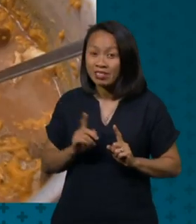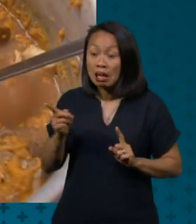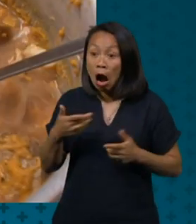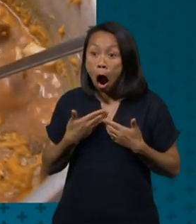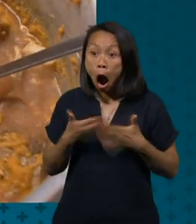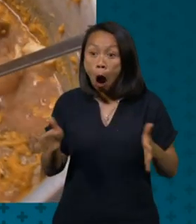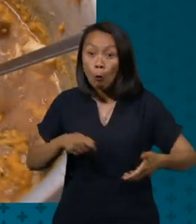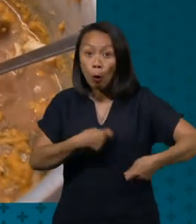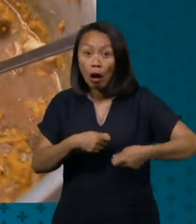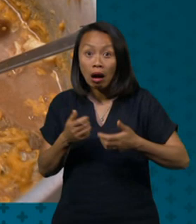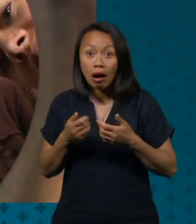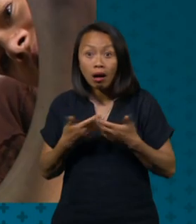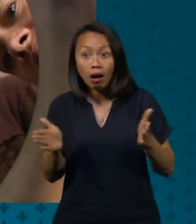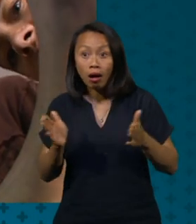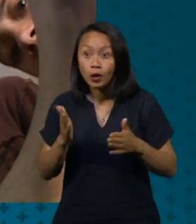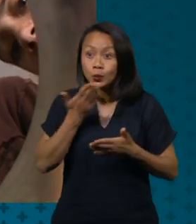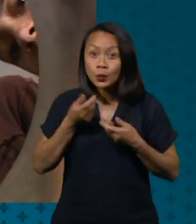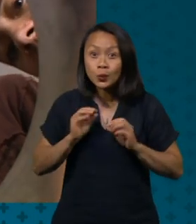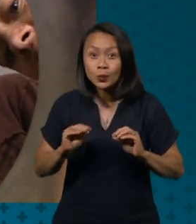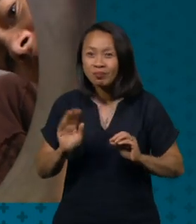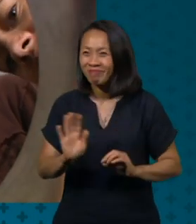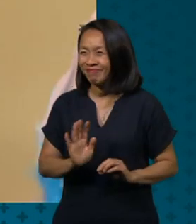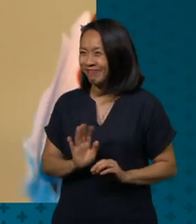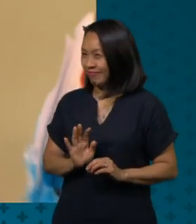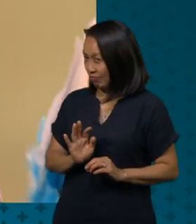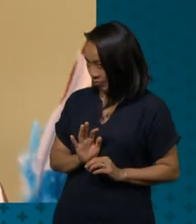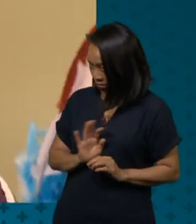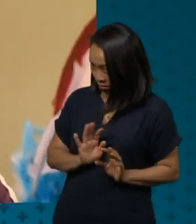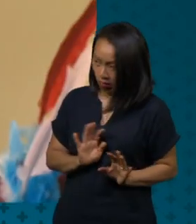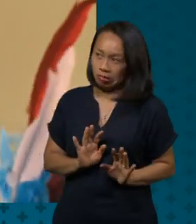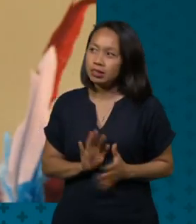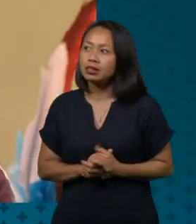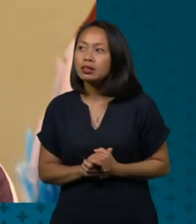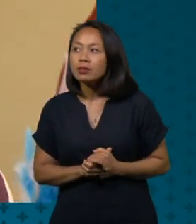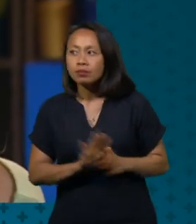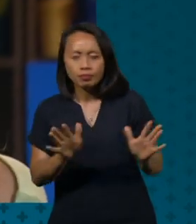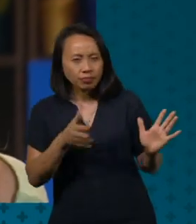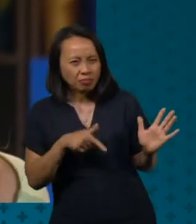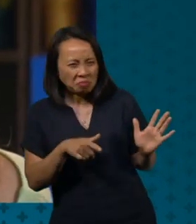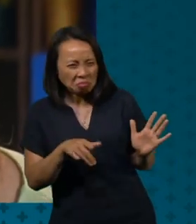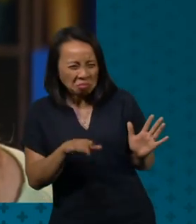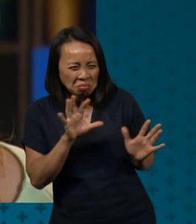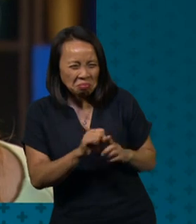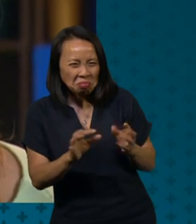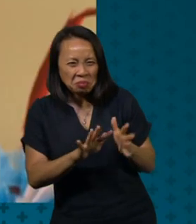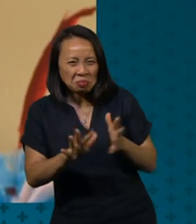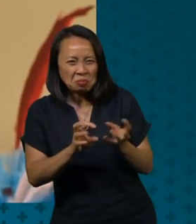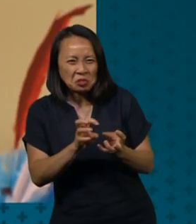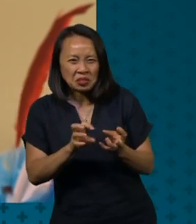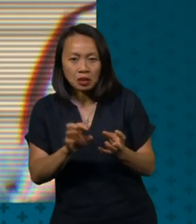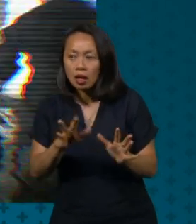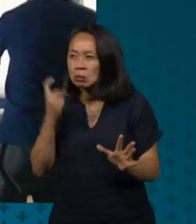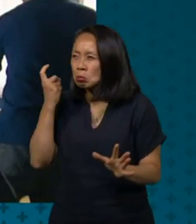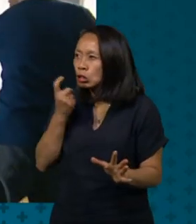it? I swear I just saw something moving there. Mm. It's mystery stew. What's in it? Well, that's the